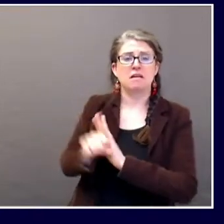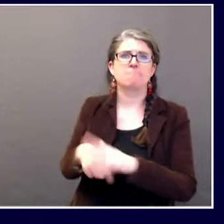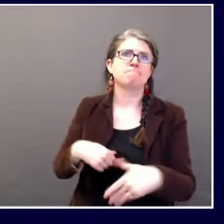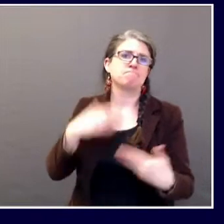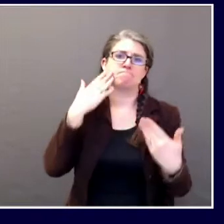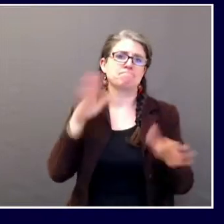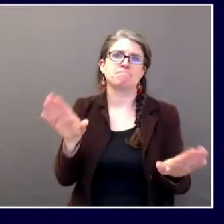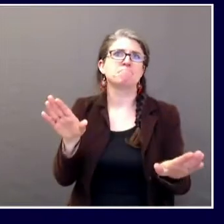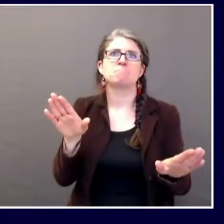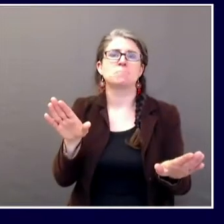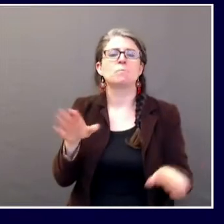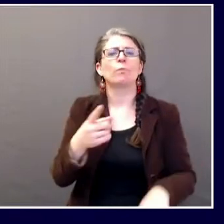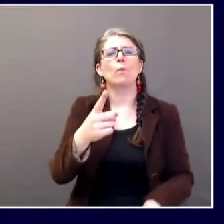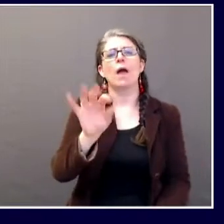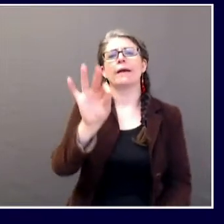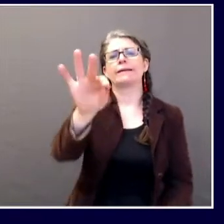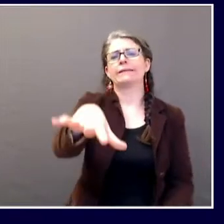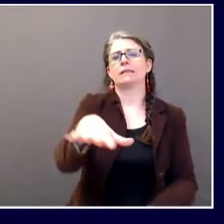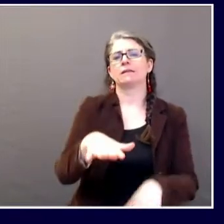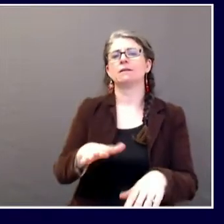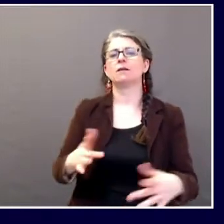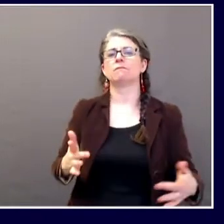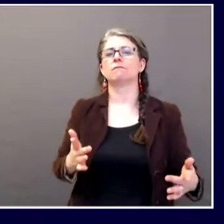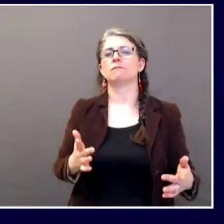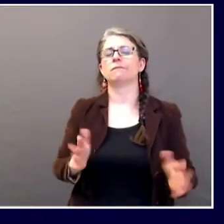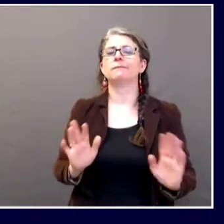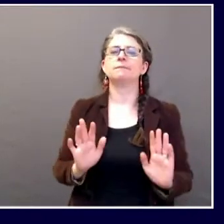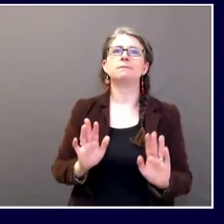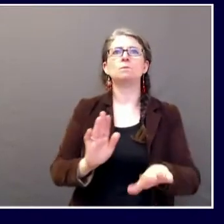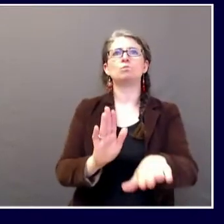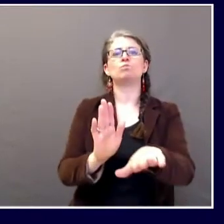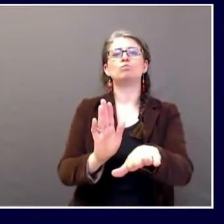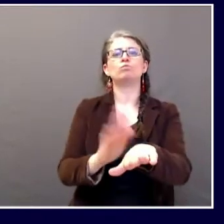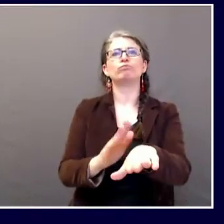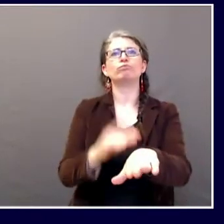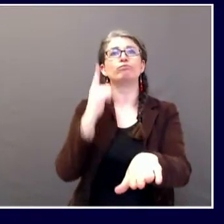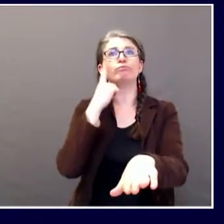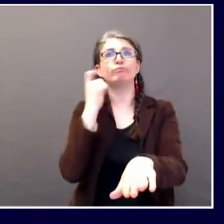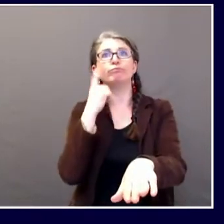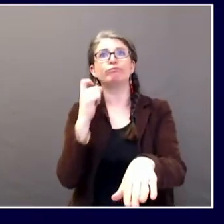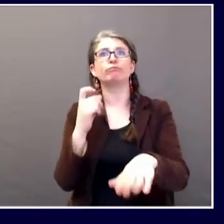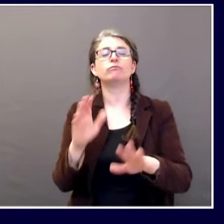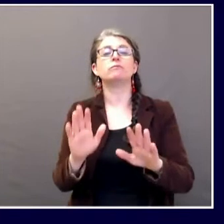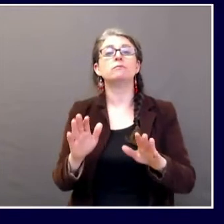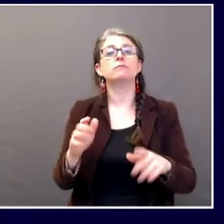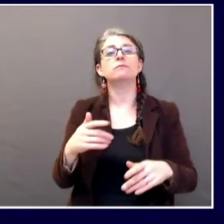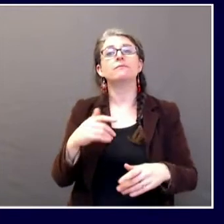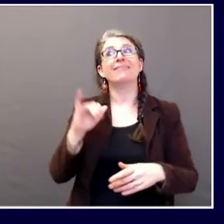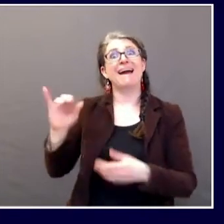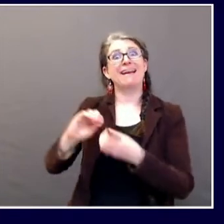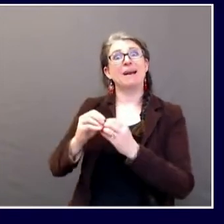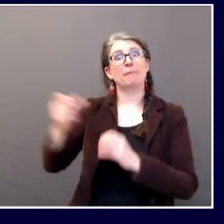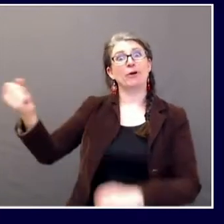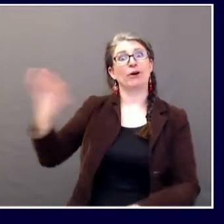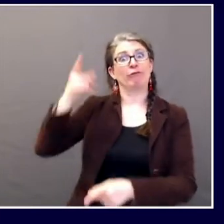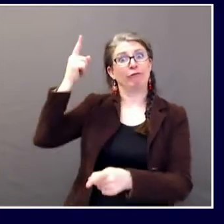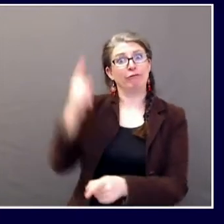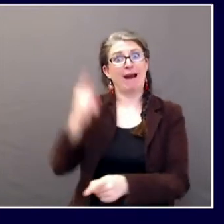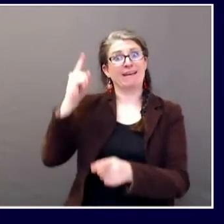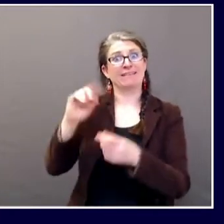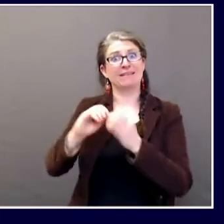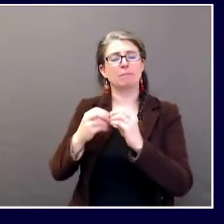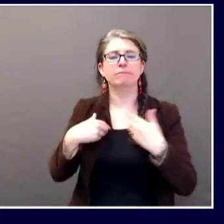it's challenging to draw conclusions until all of the offerings are done. I will say that I've worked closely